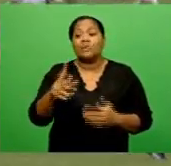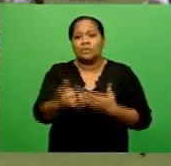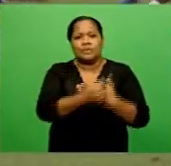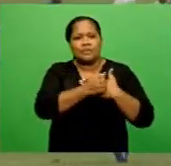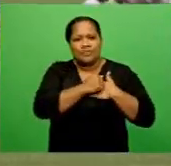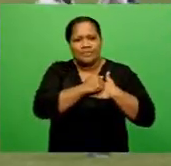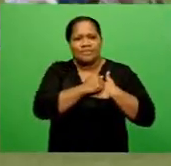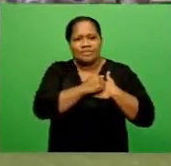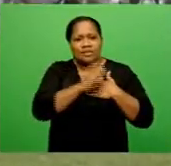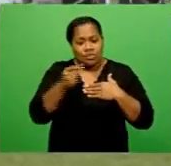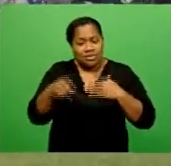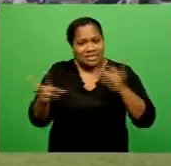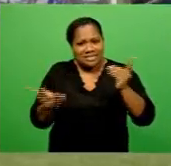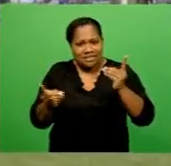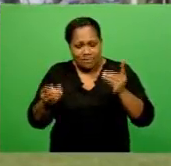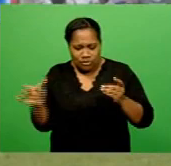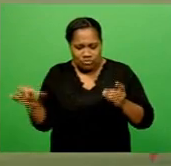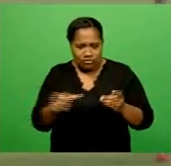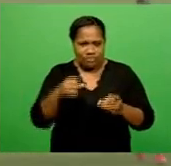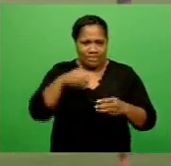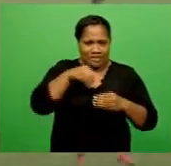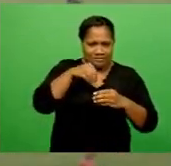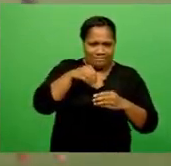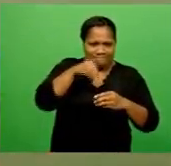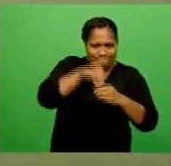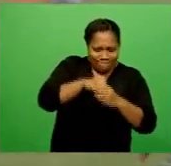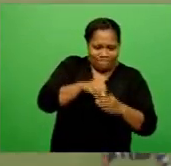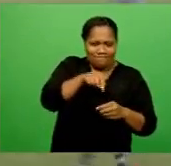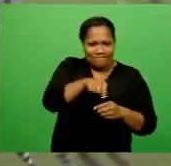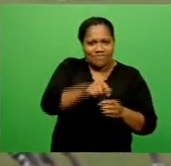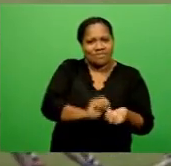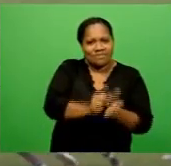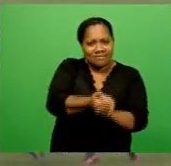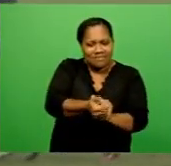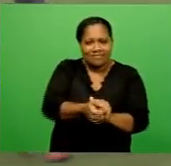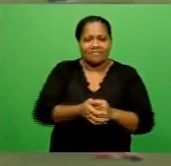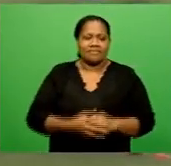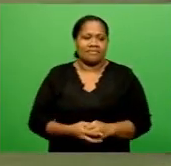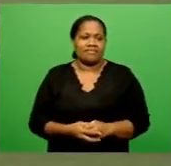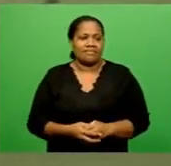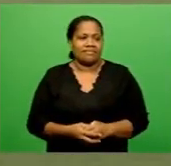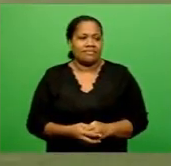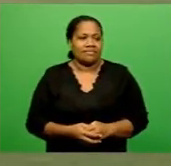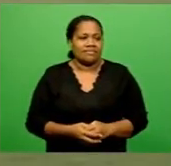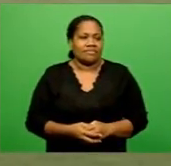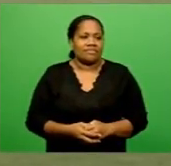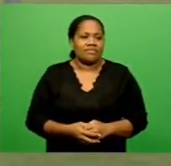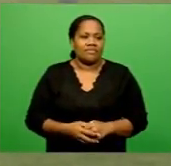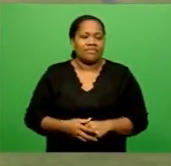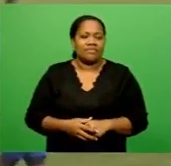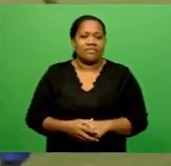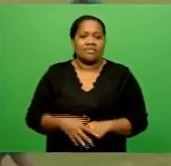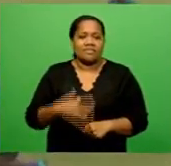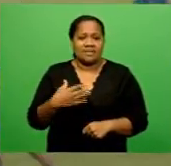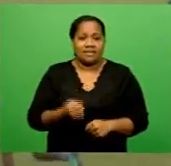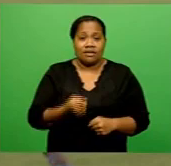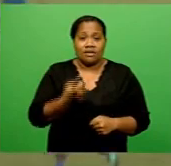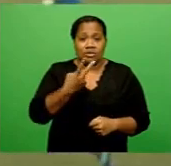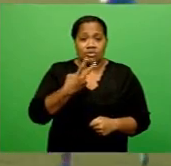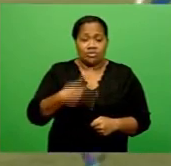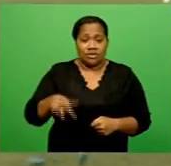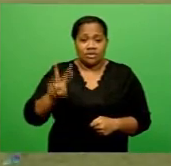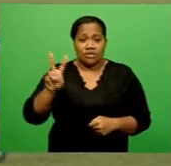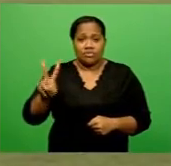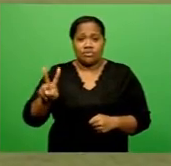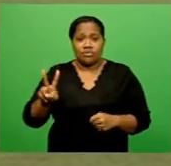game, and there's something we need to improve. Police now lead the series table with 22 points, followed by Raiwasa